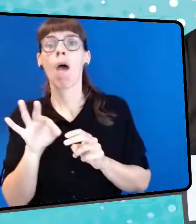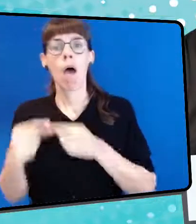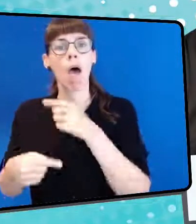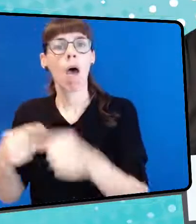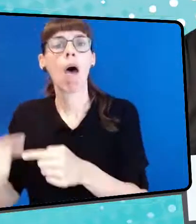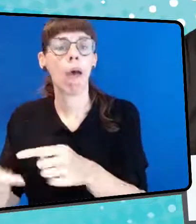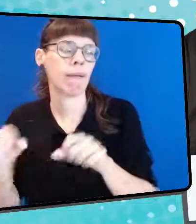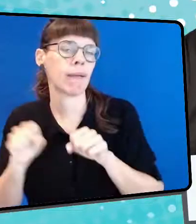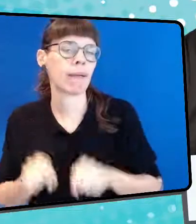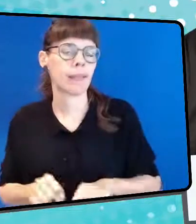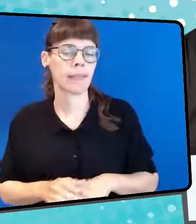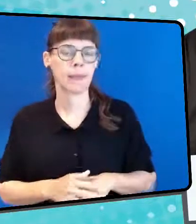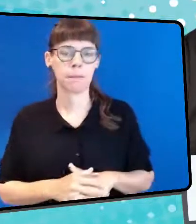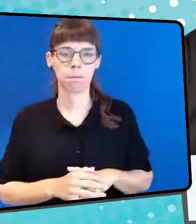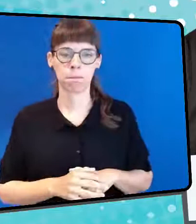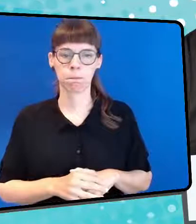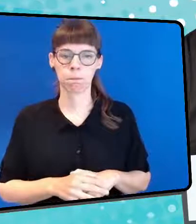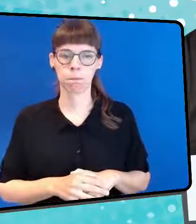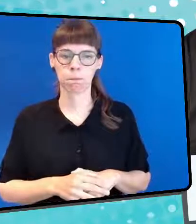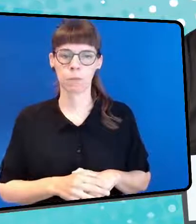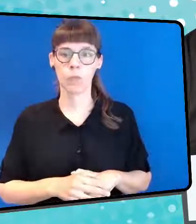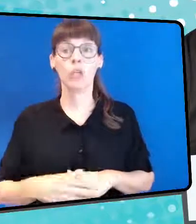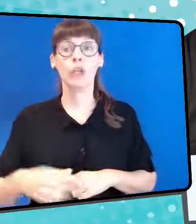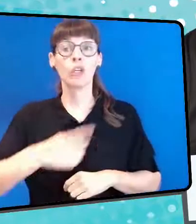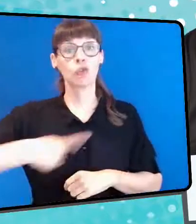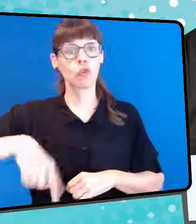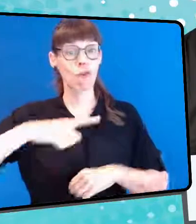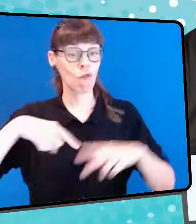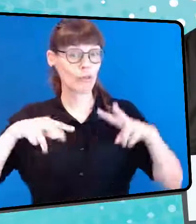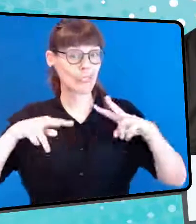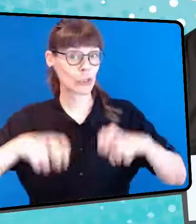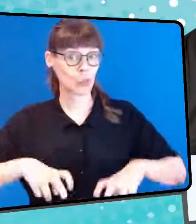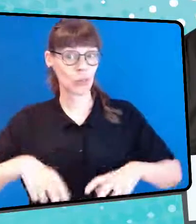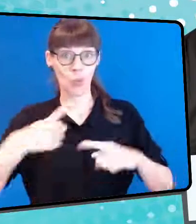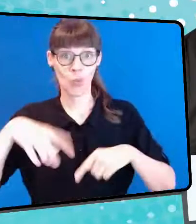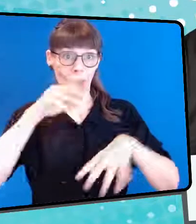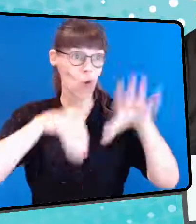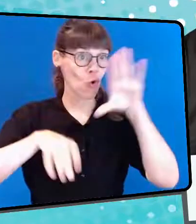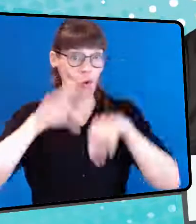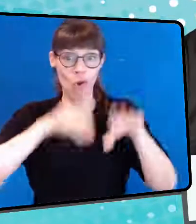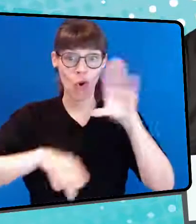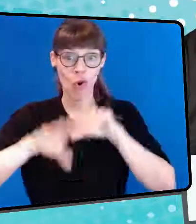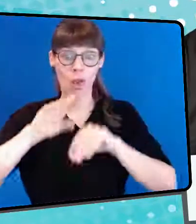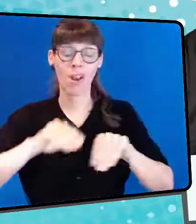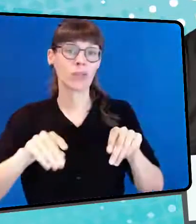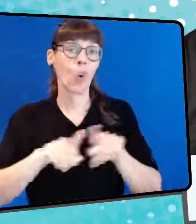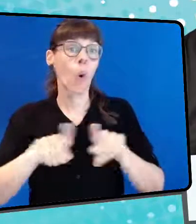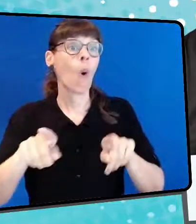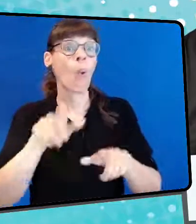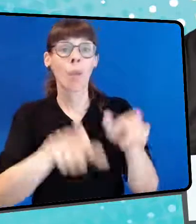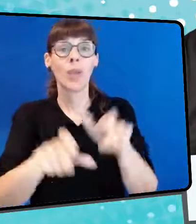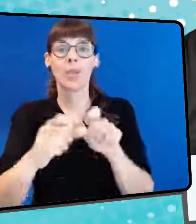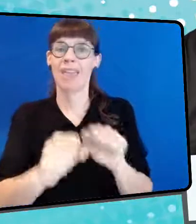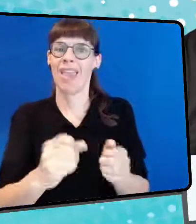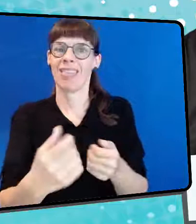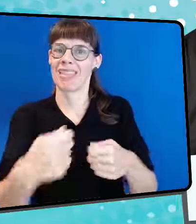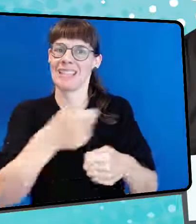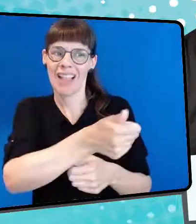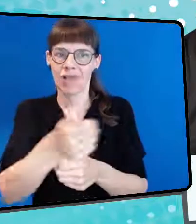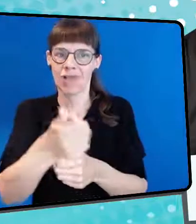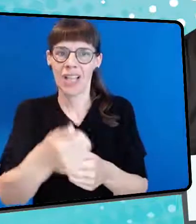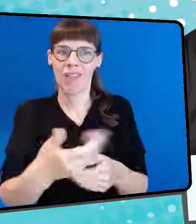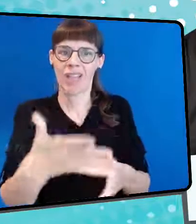And it means for us as research, we learn a lot because we want people contributing to the code base as well. So, but